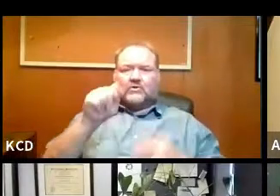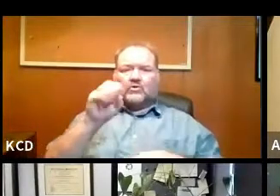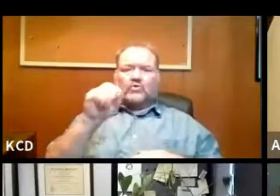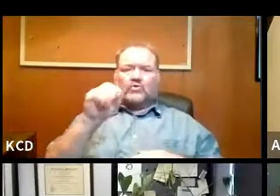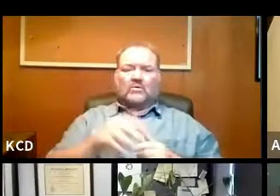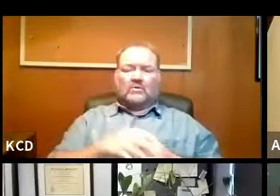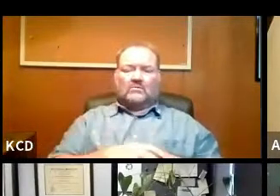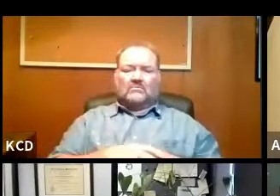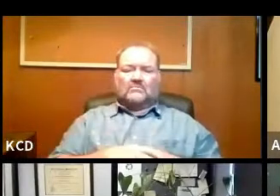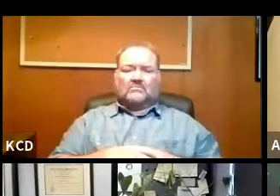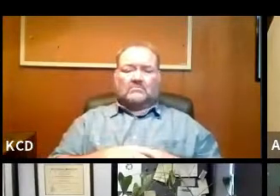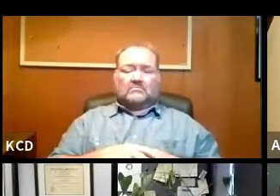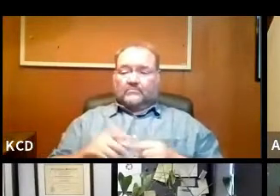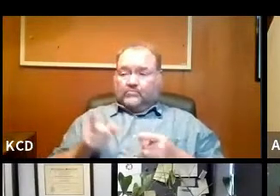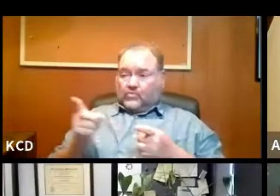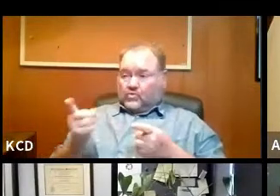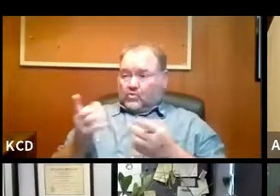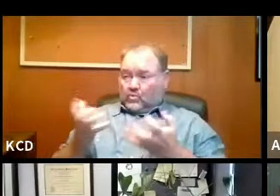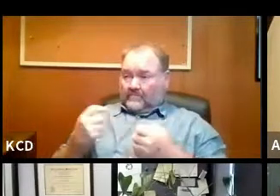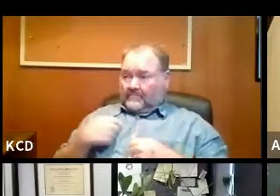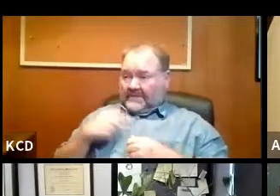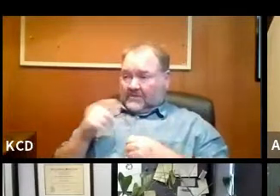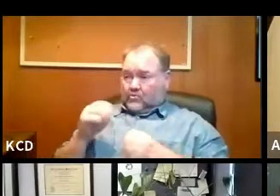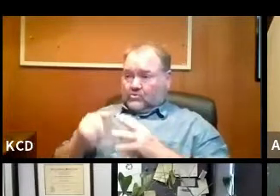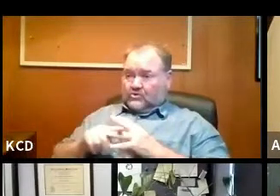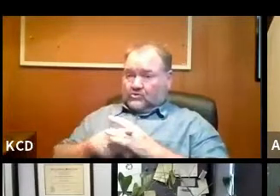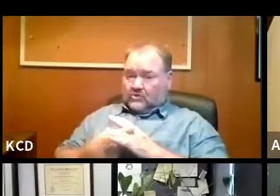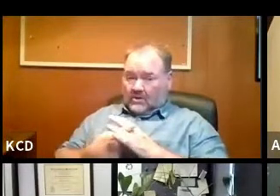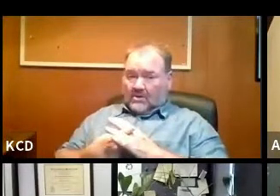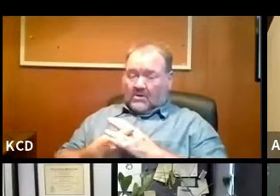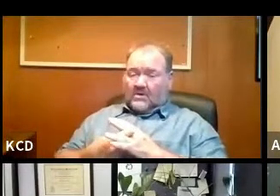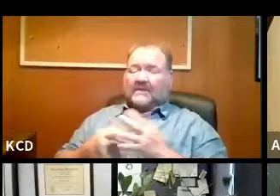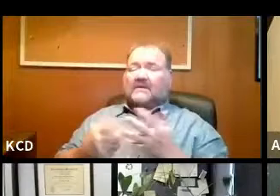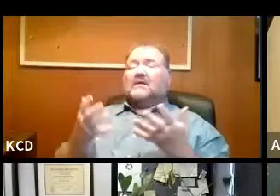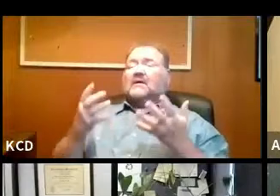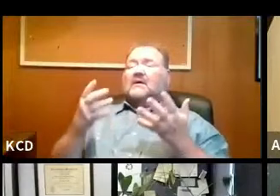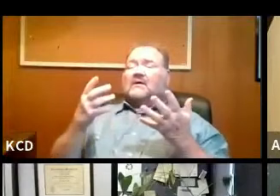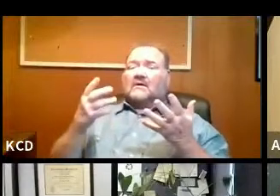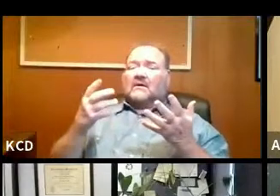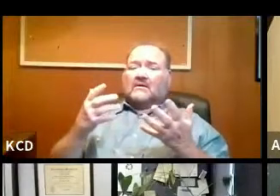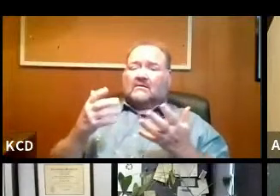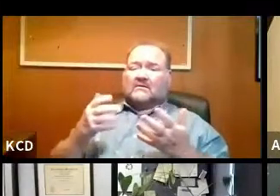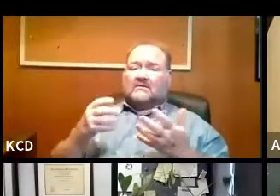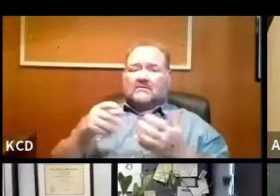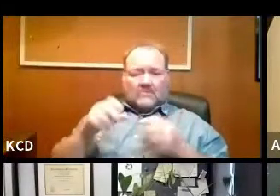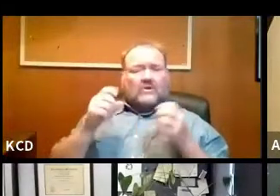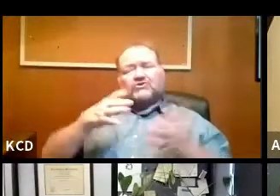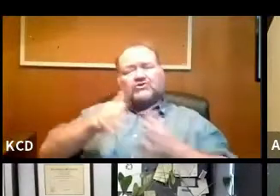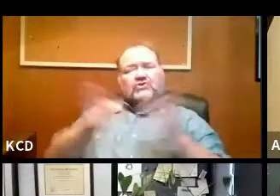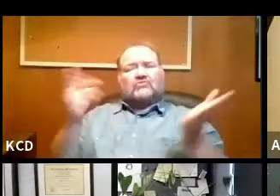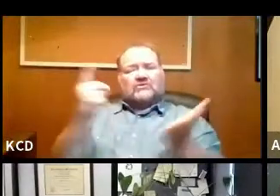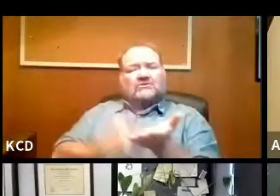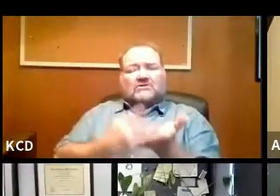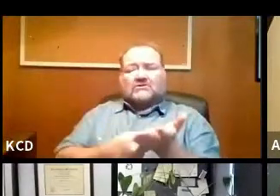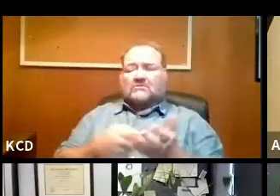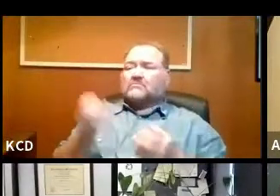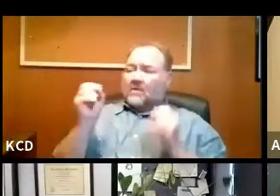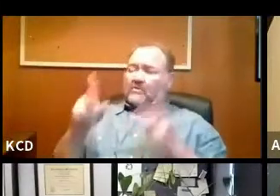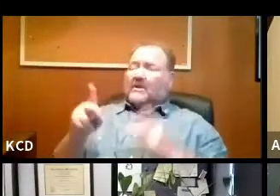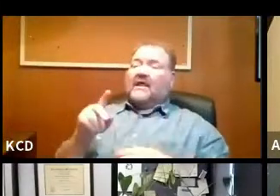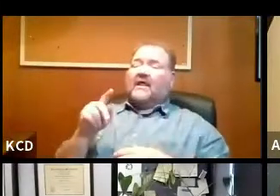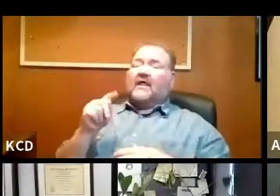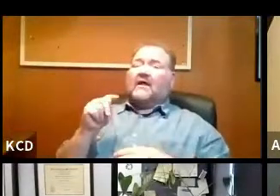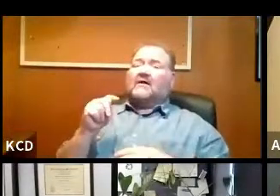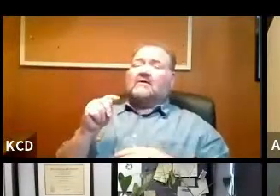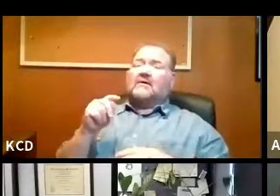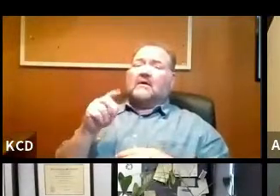Do you want me to start and then I can let somebody else chime in? Yeah, general discussion. Okay.